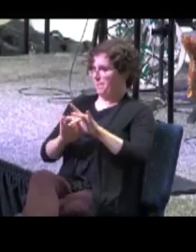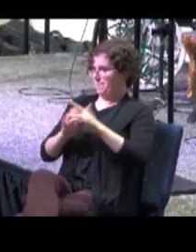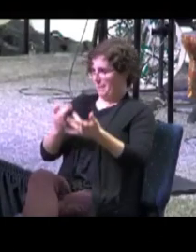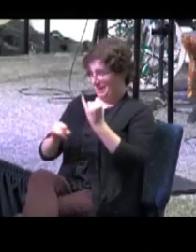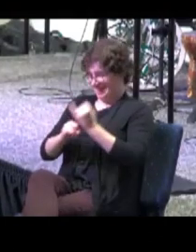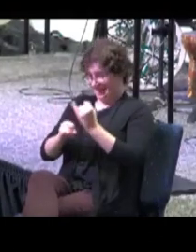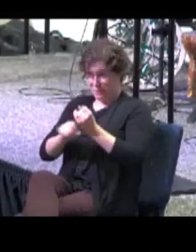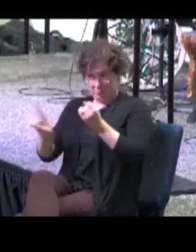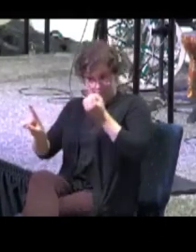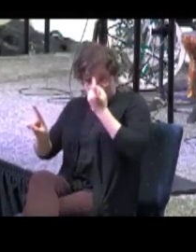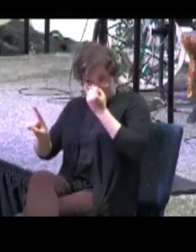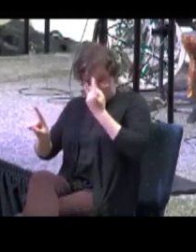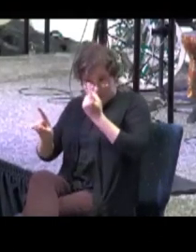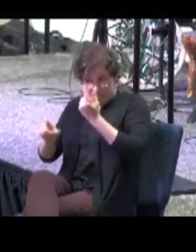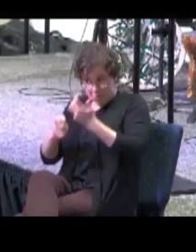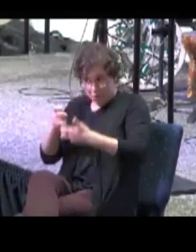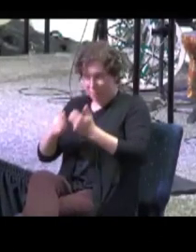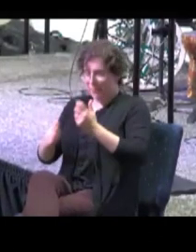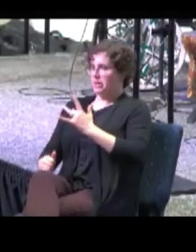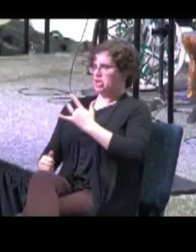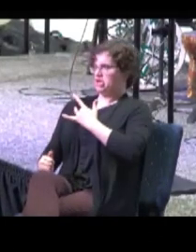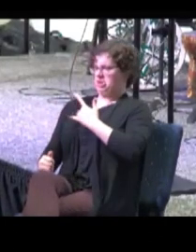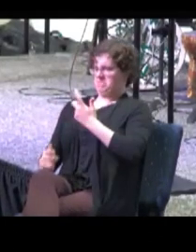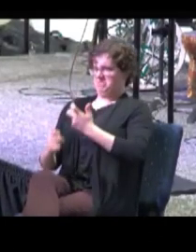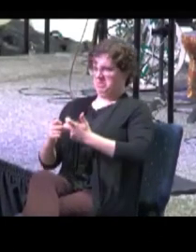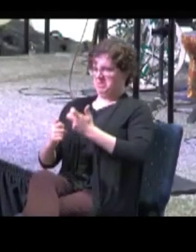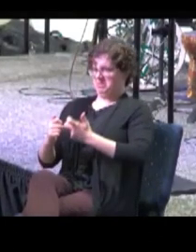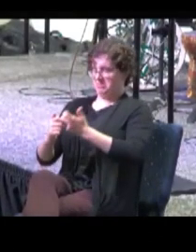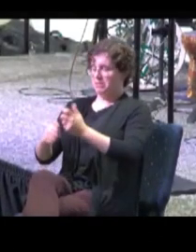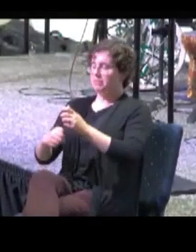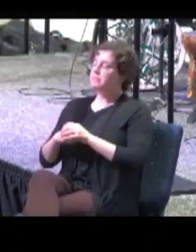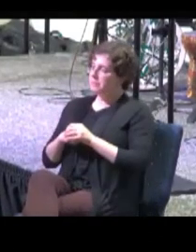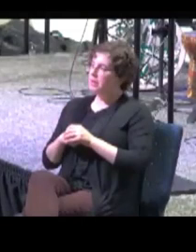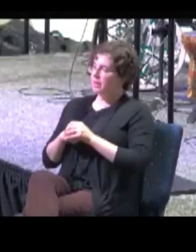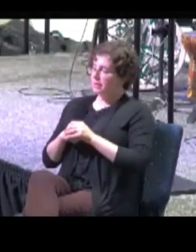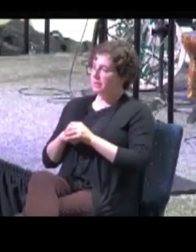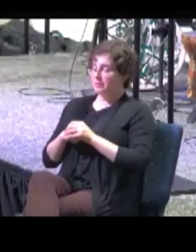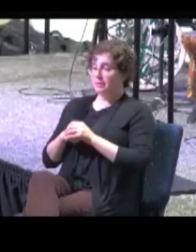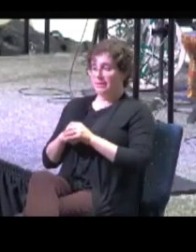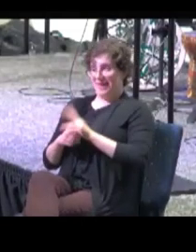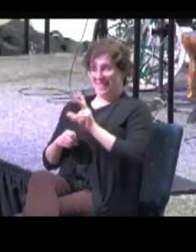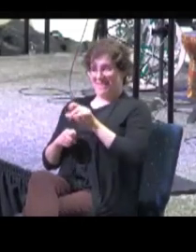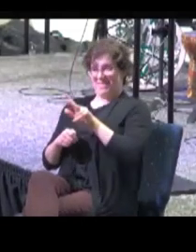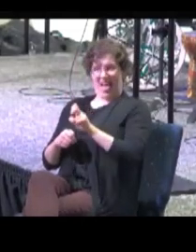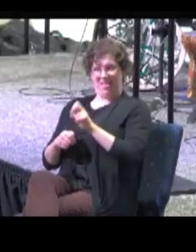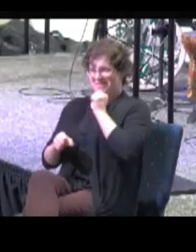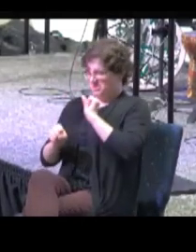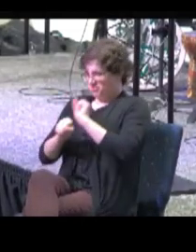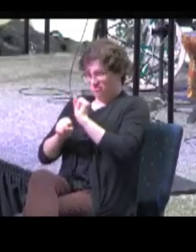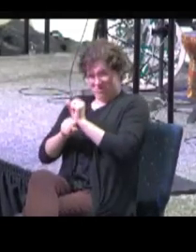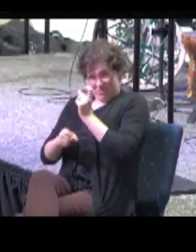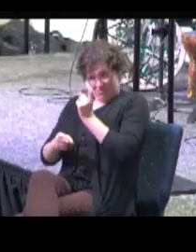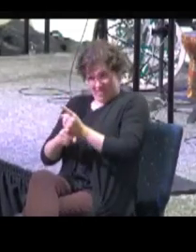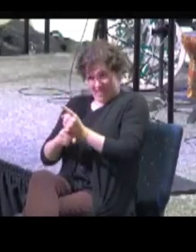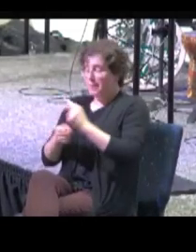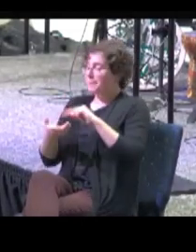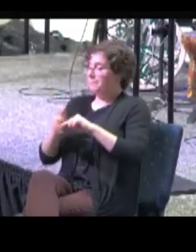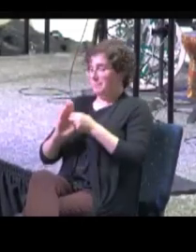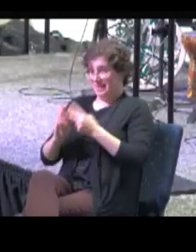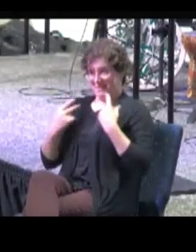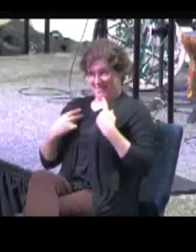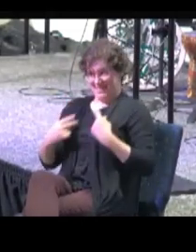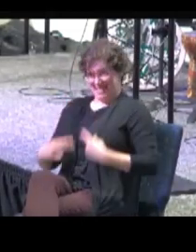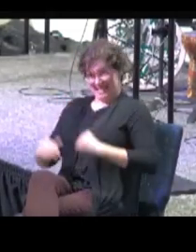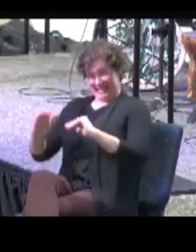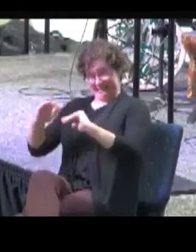was a problem: his heart. The aortic valve above the heart didn't work properly. This left him physically limited.